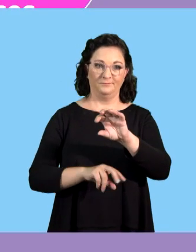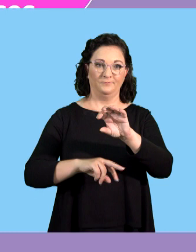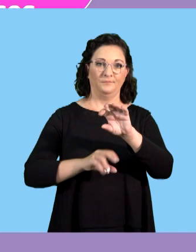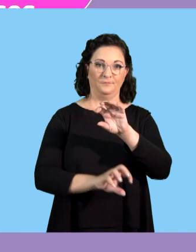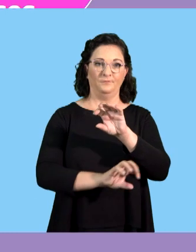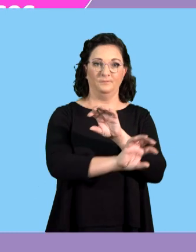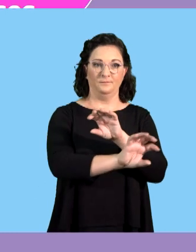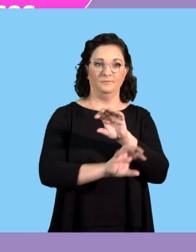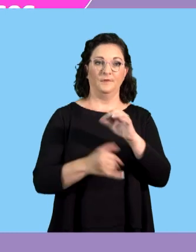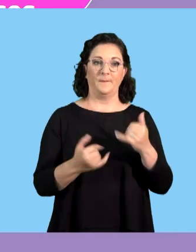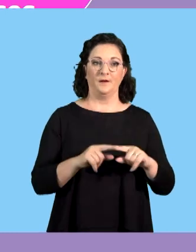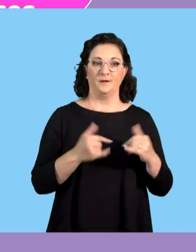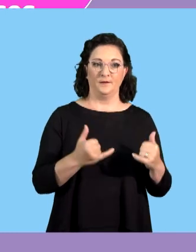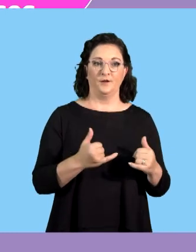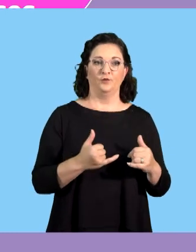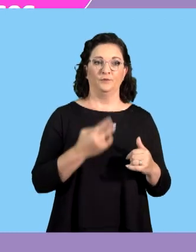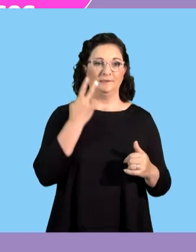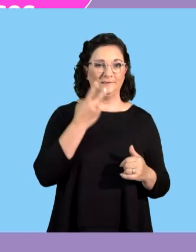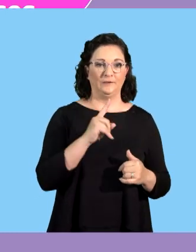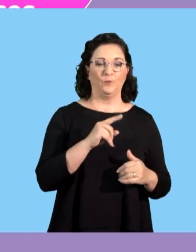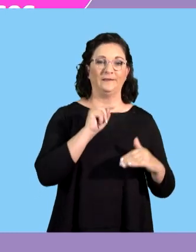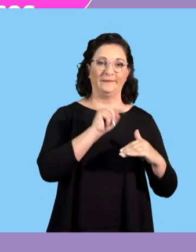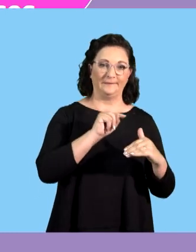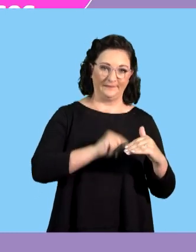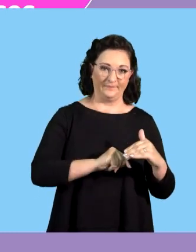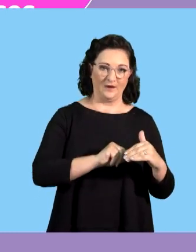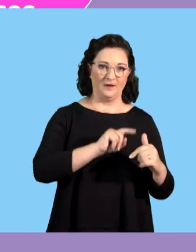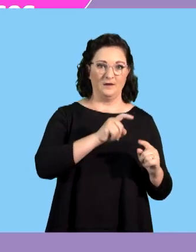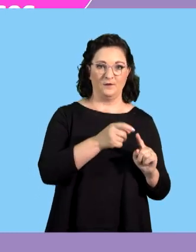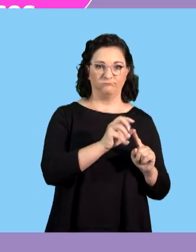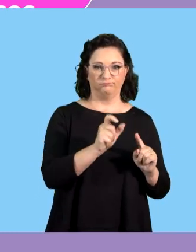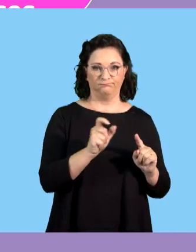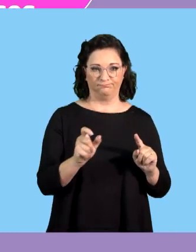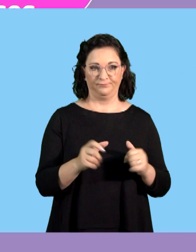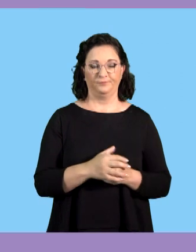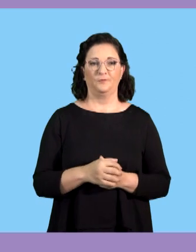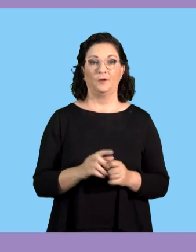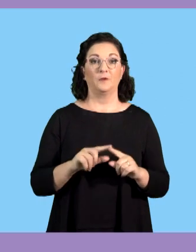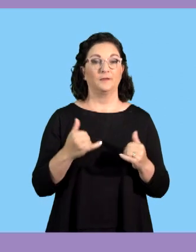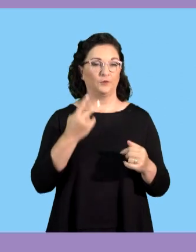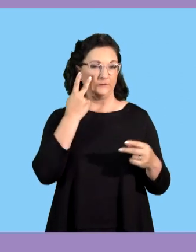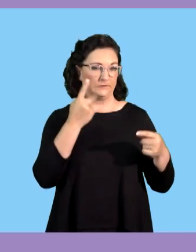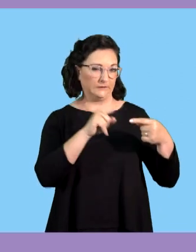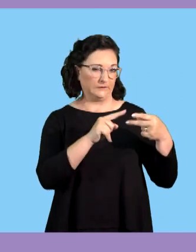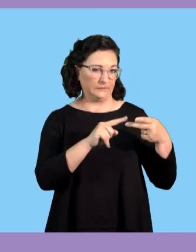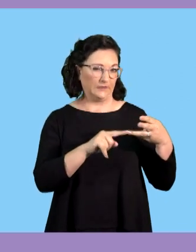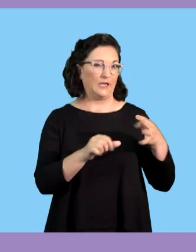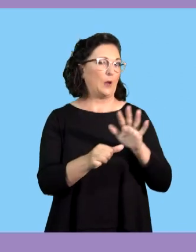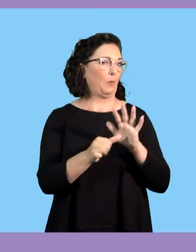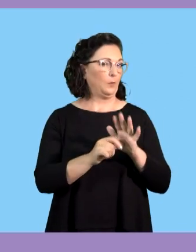we focus on dividing decimal fractions. Let's look at an example, or before that, let's look at